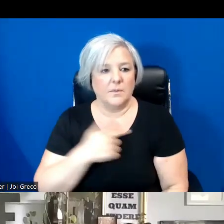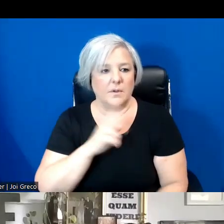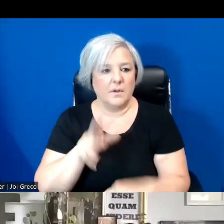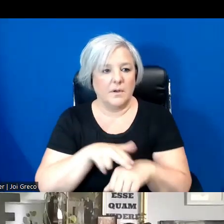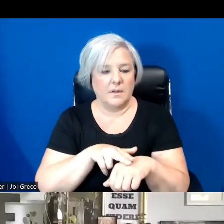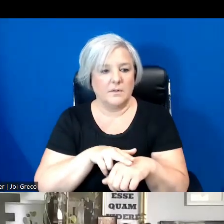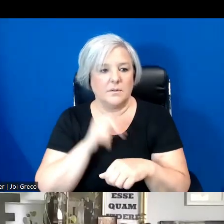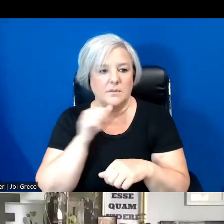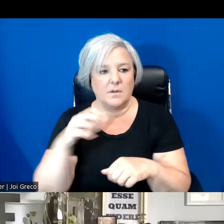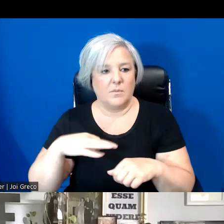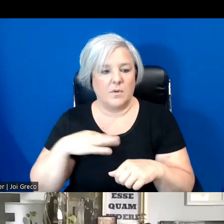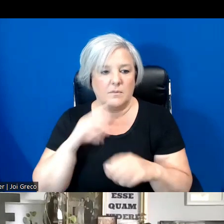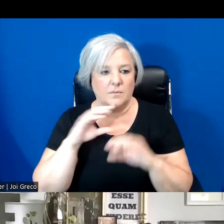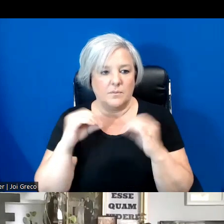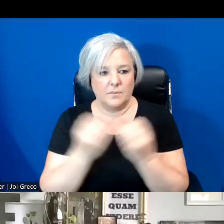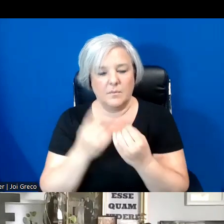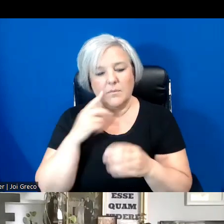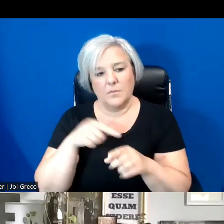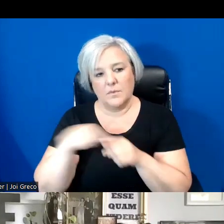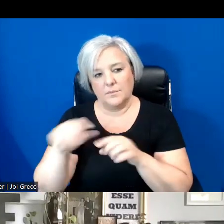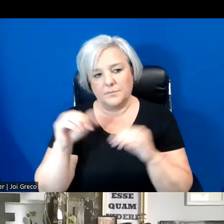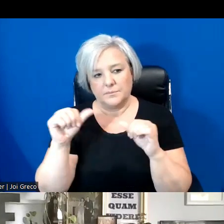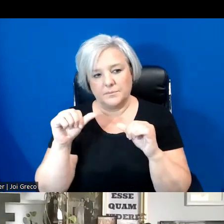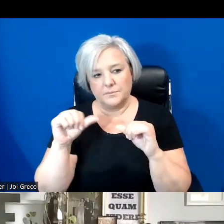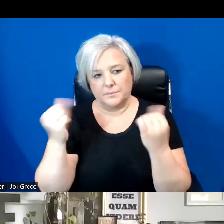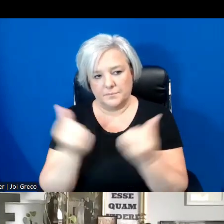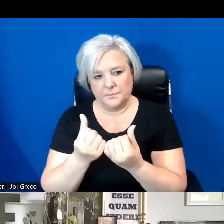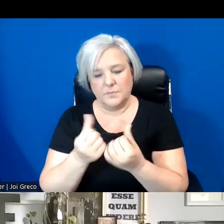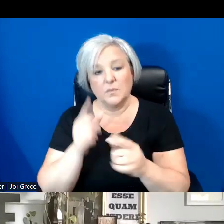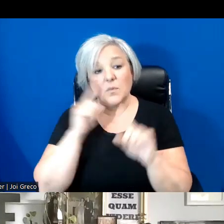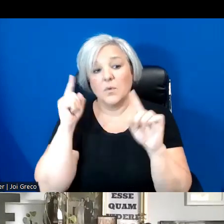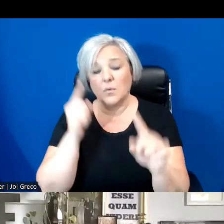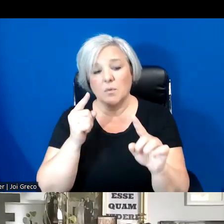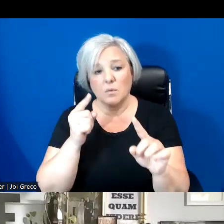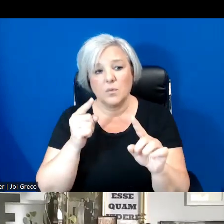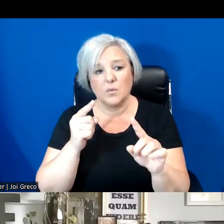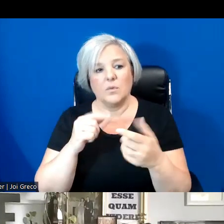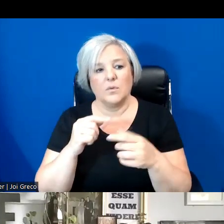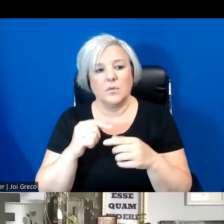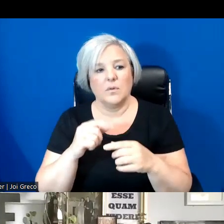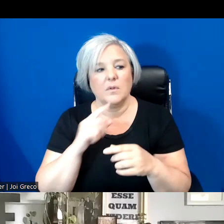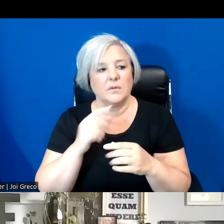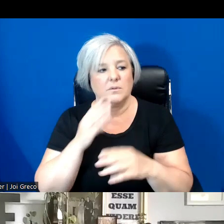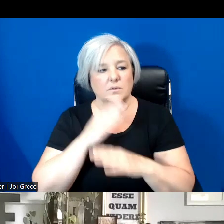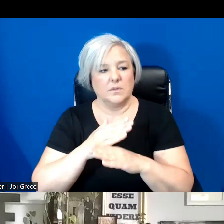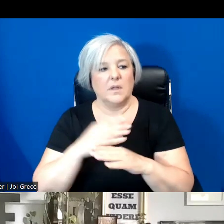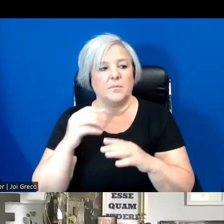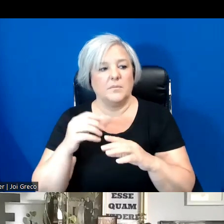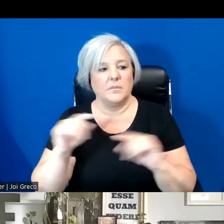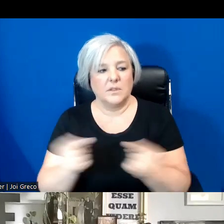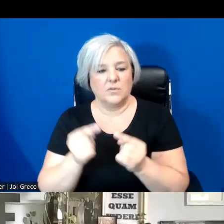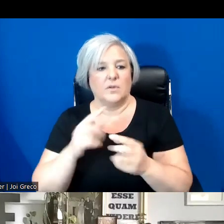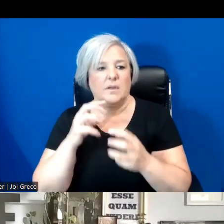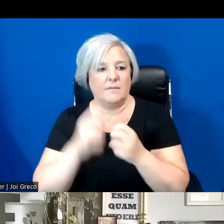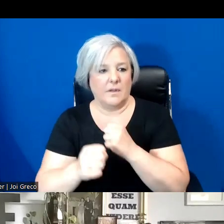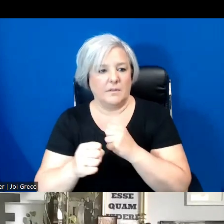nonprofit organization and professional association whose mission is to strengthen the practice of injury and violence prevention.